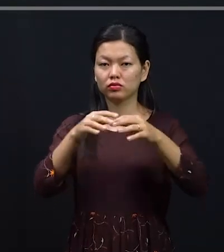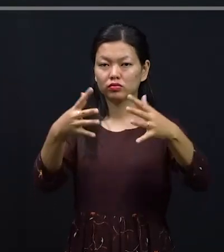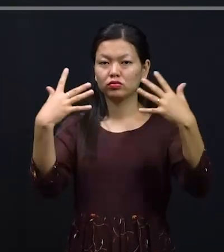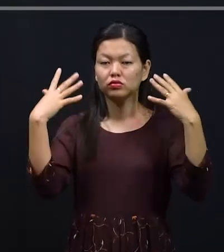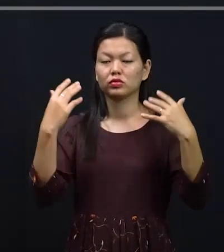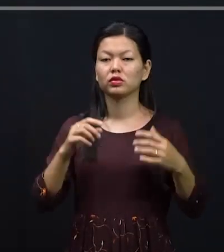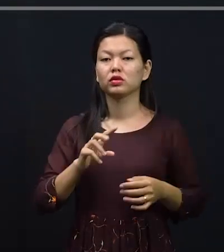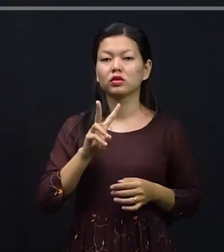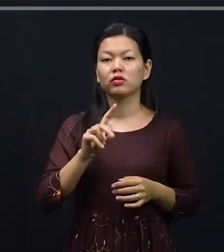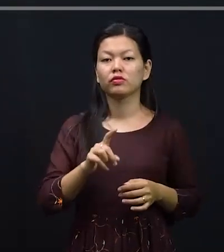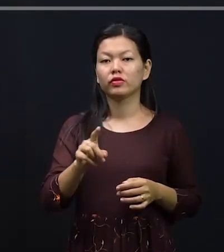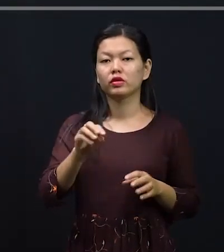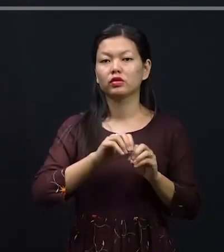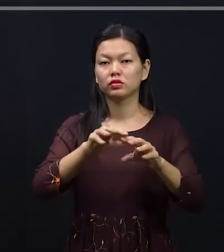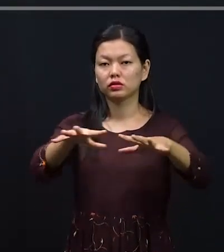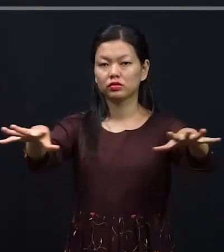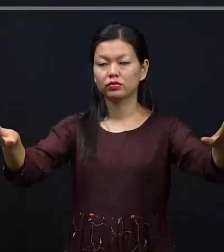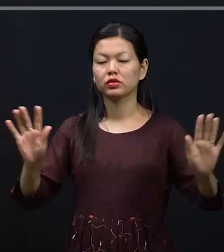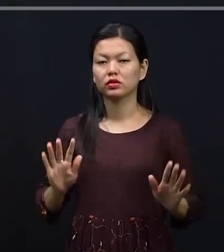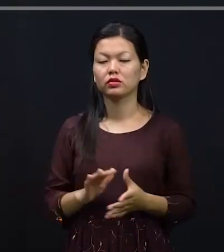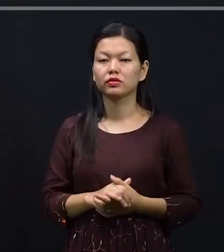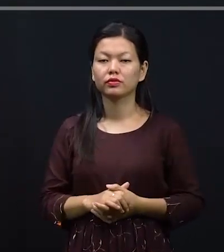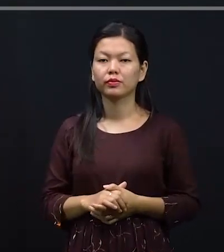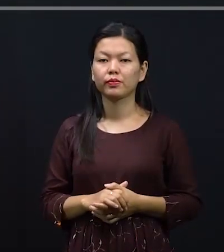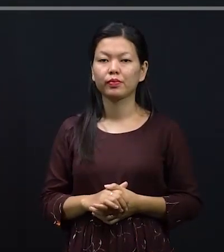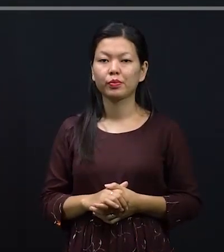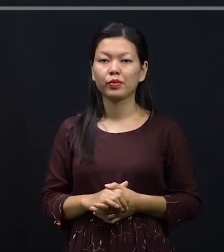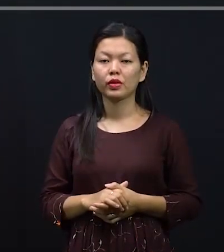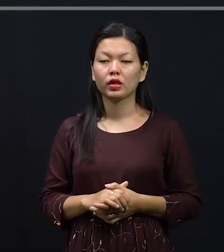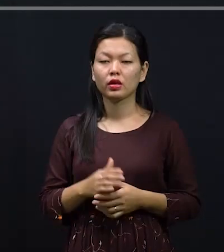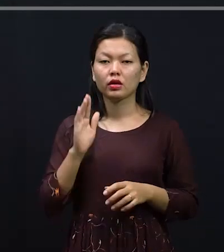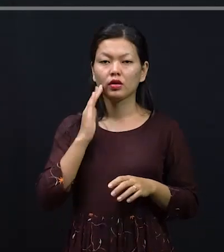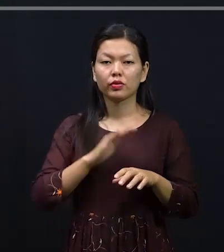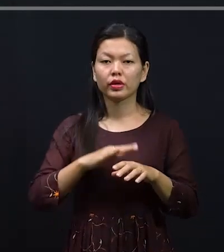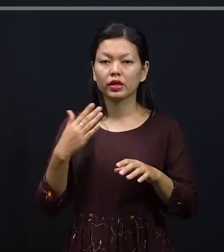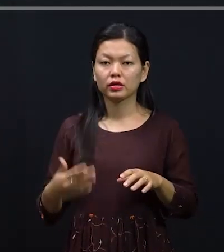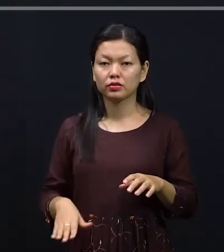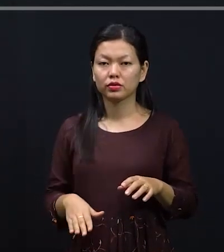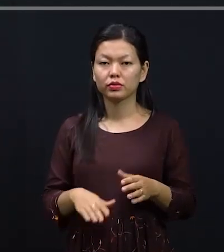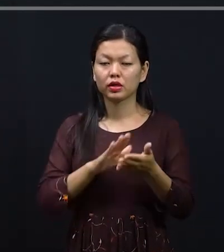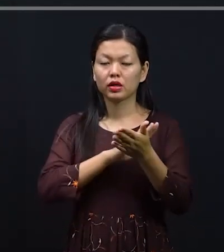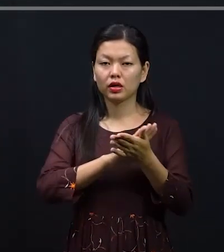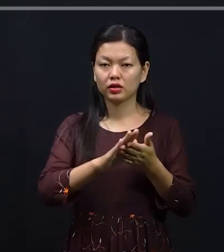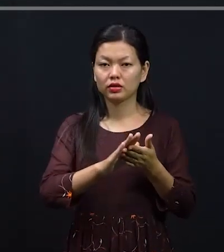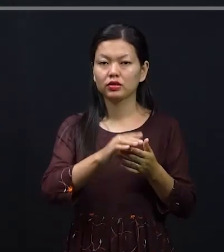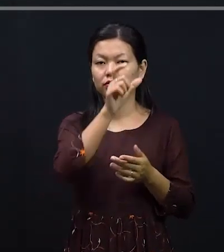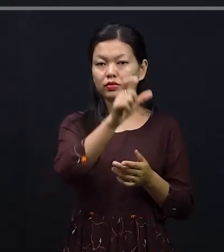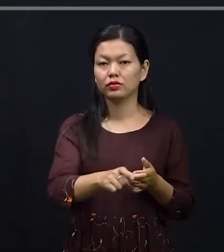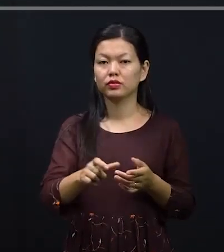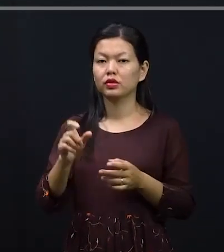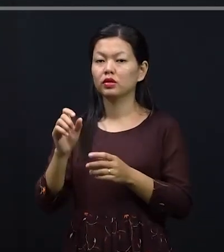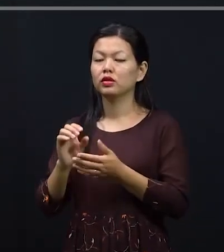bacteriophage infects a bacteria. So in the experiment, Hersey and Chess, they